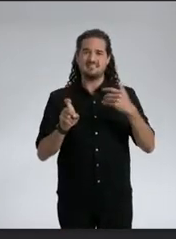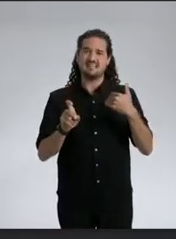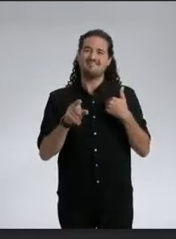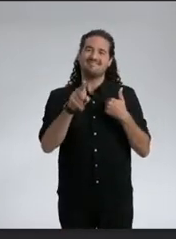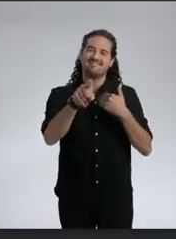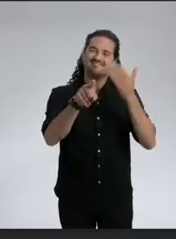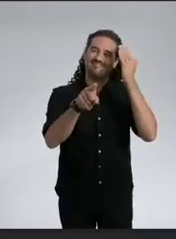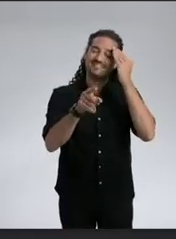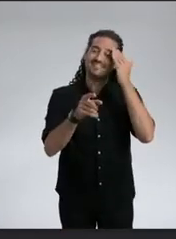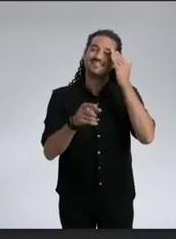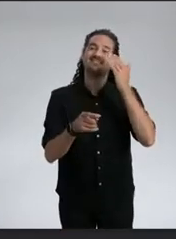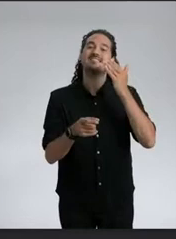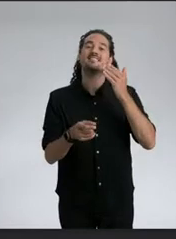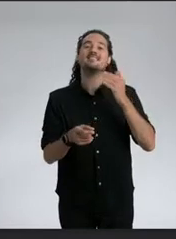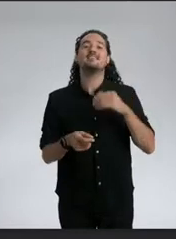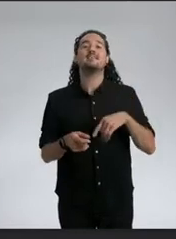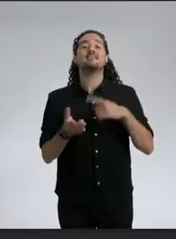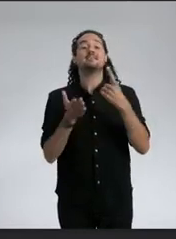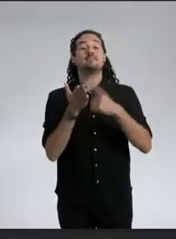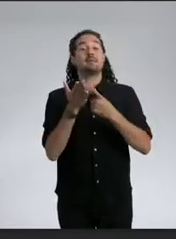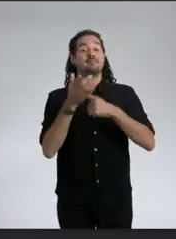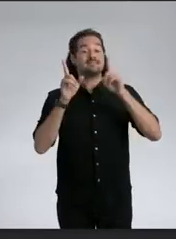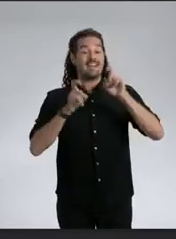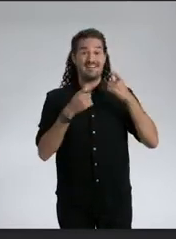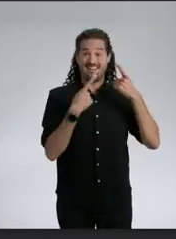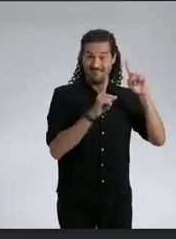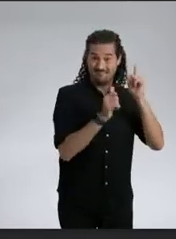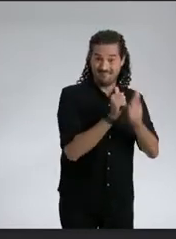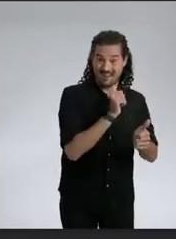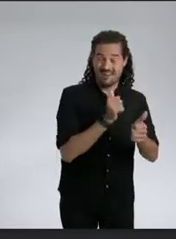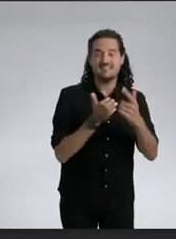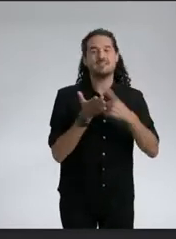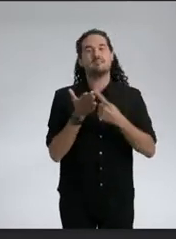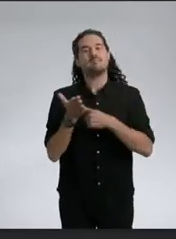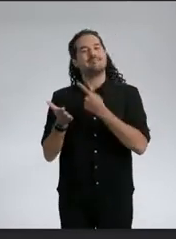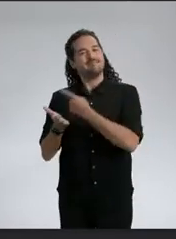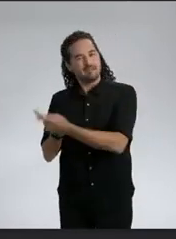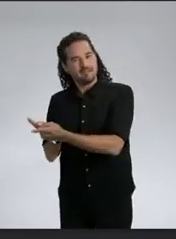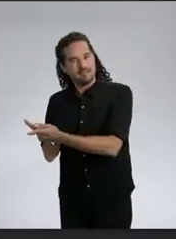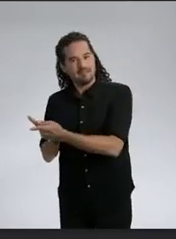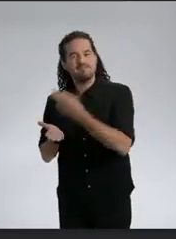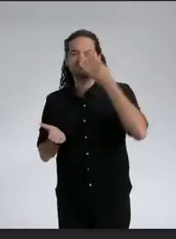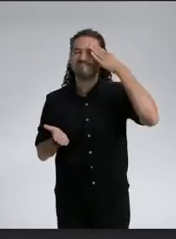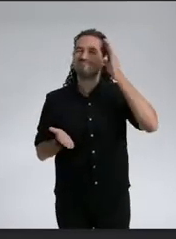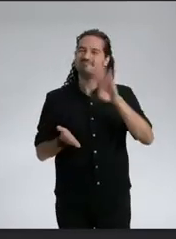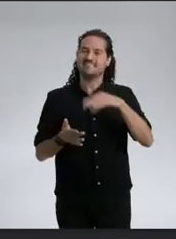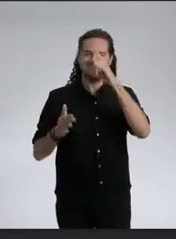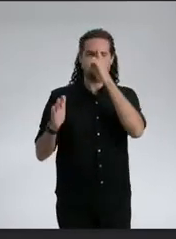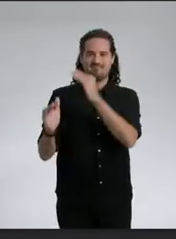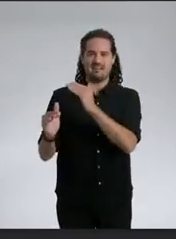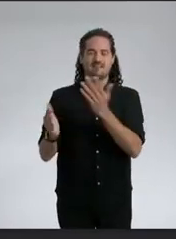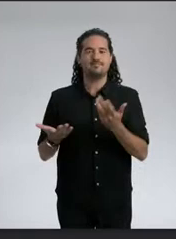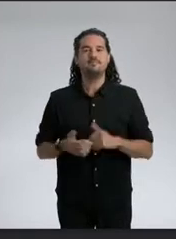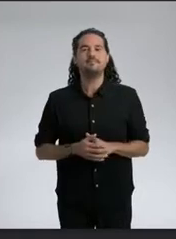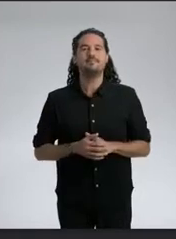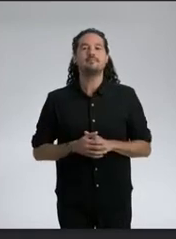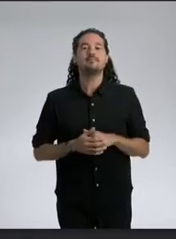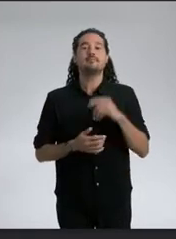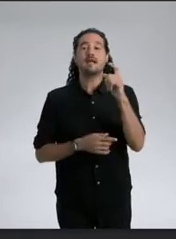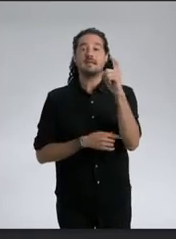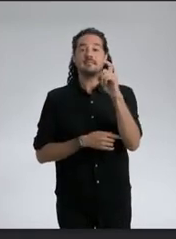Sometimes the test passes and sometimes it fails. We've all been here before, and Xcode 13 is here to